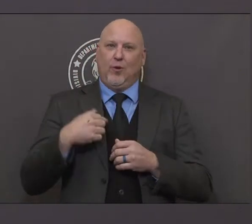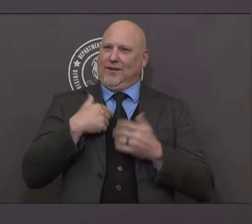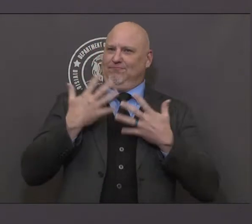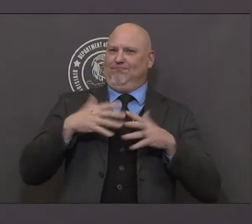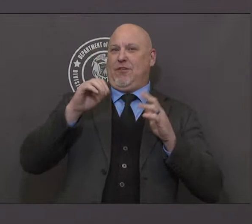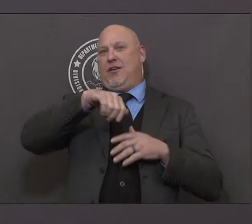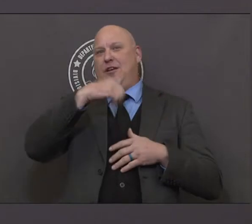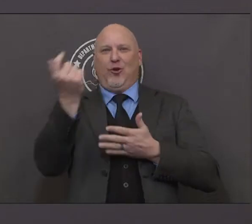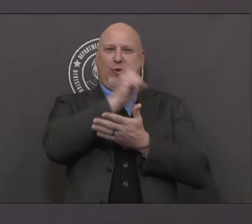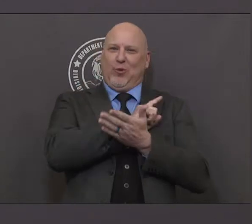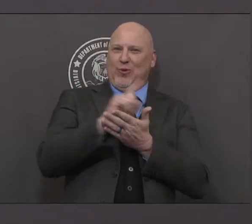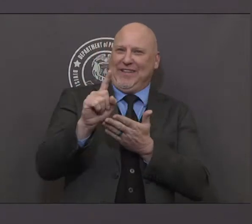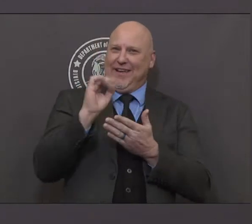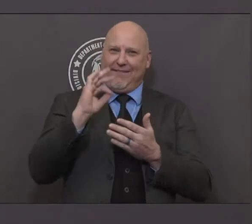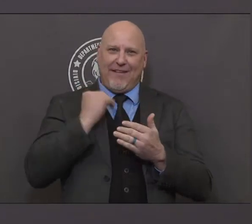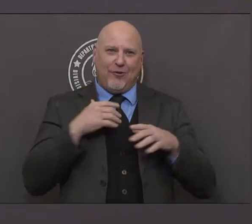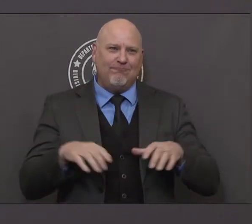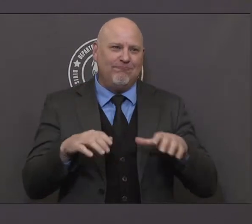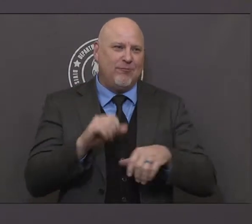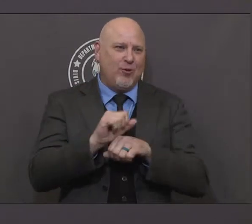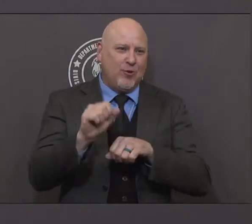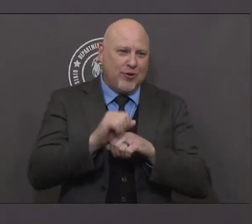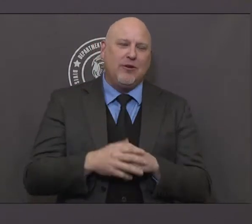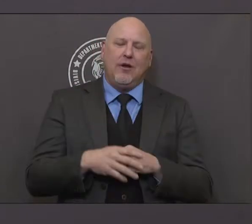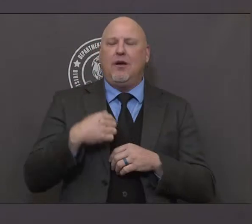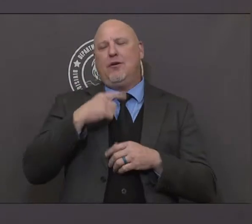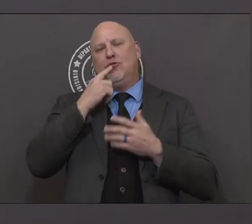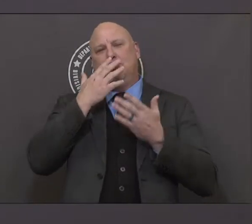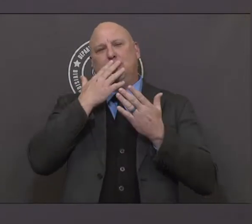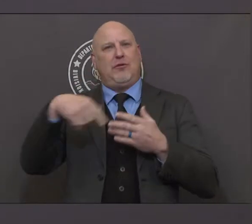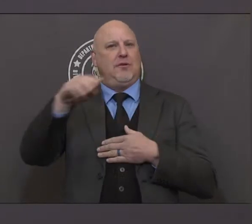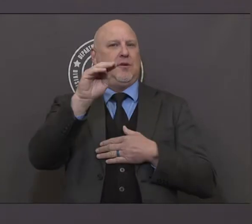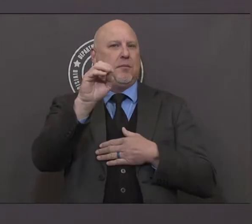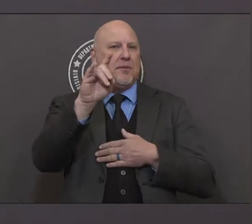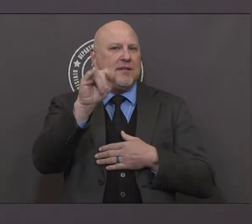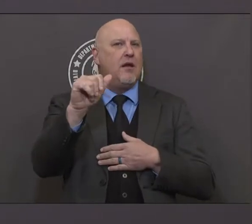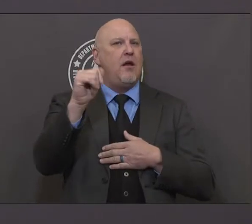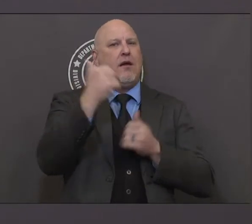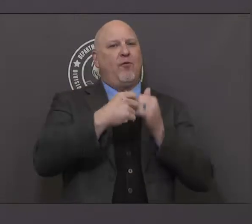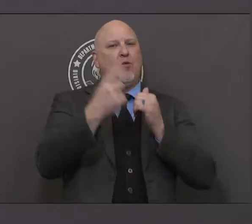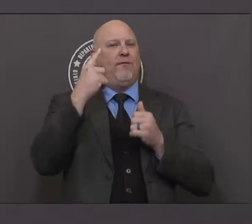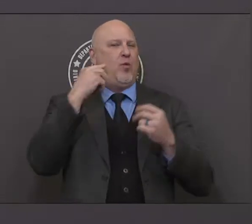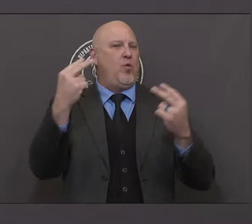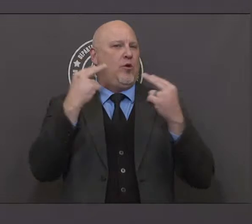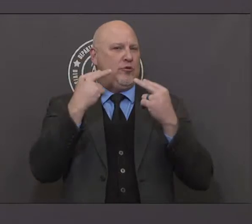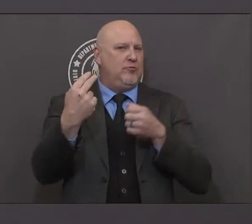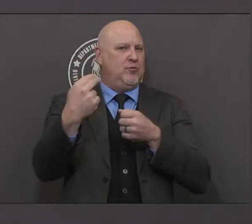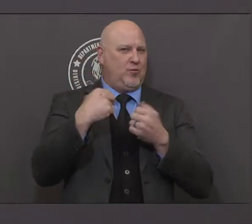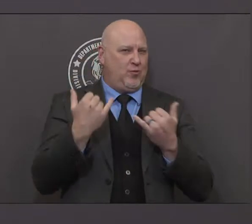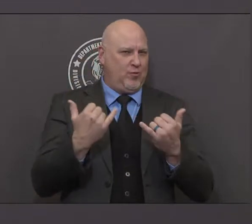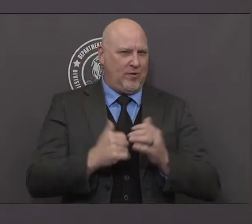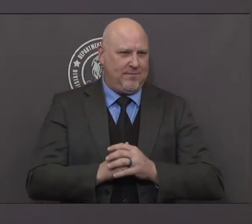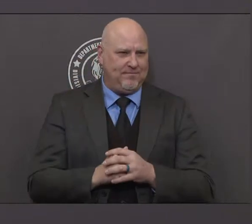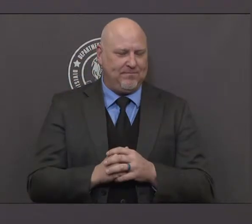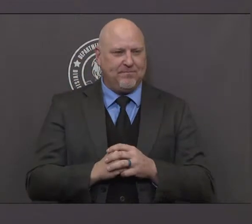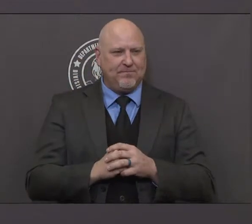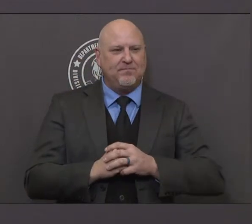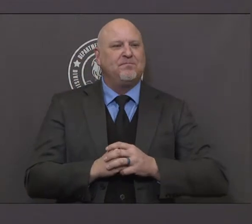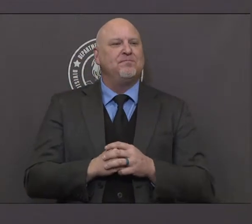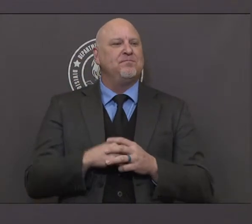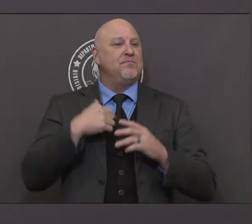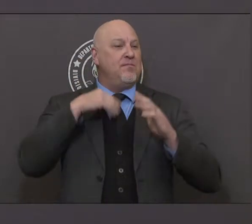Appreciate all of you joining us today. Hope you've had a good week and a safe week, and I hope lots of you have